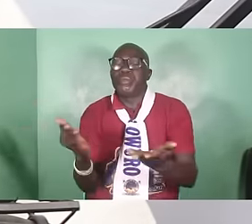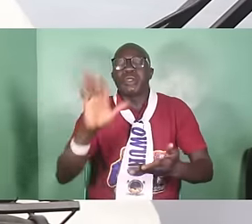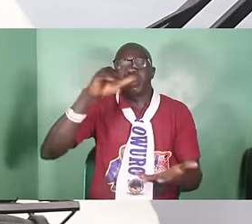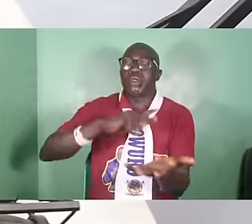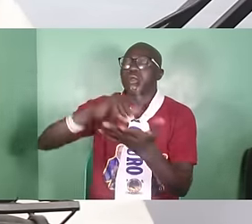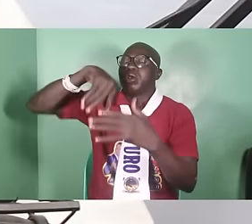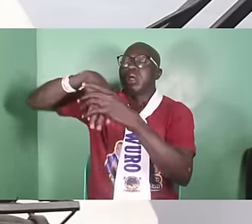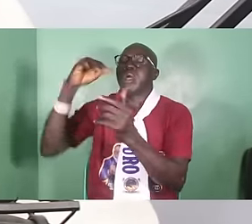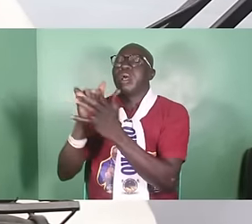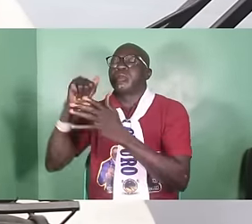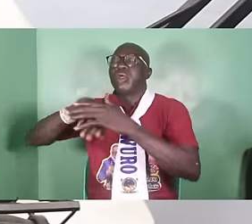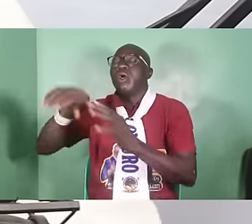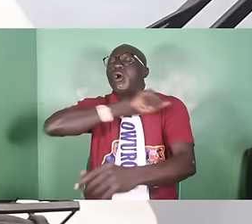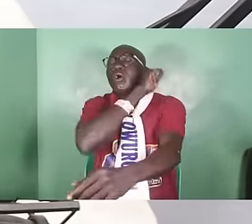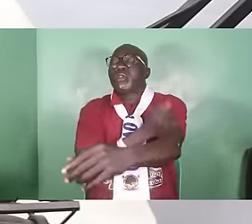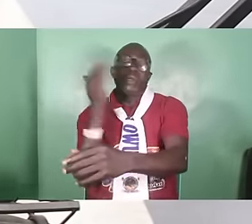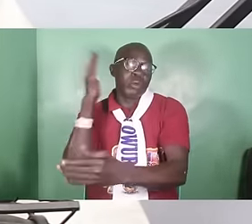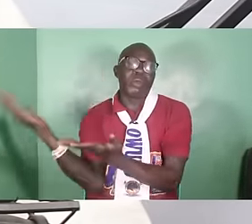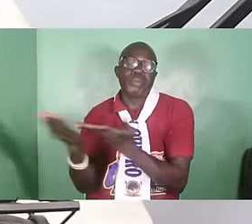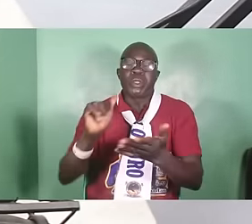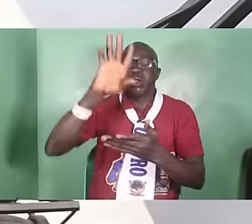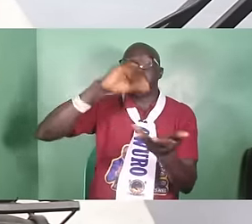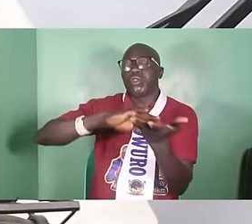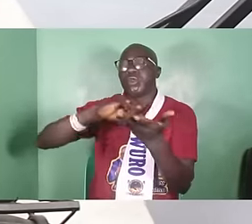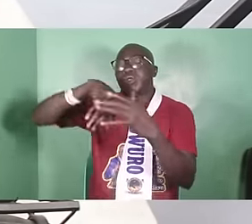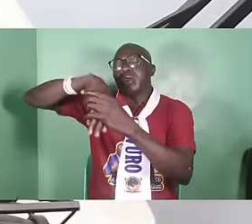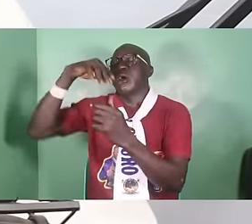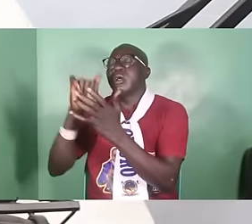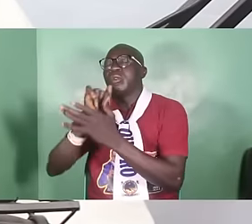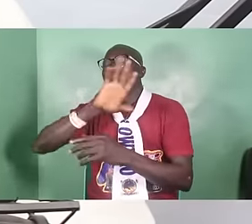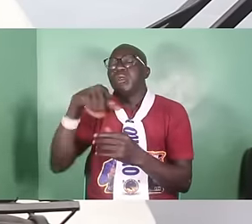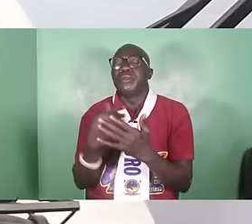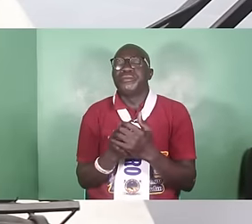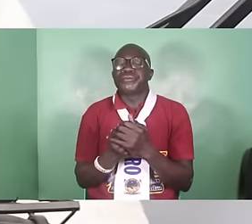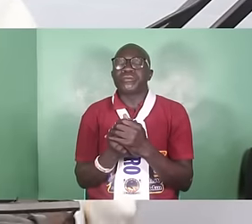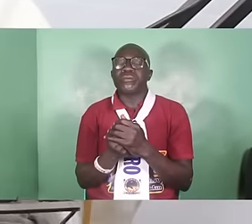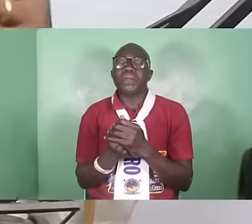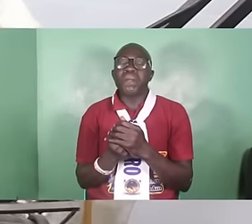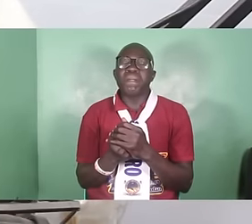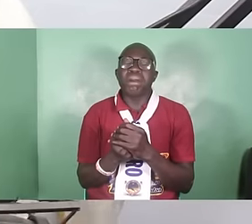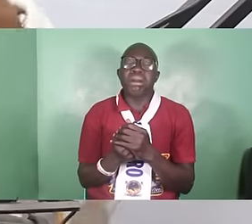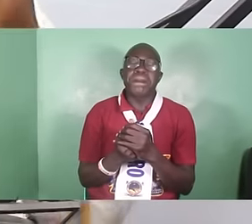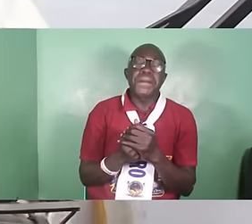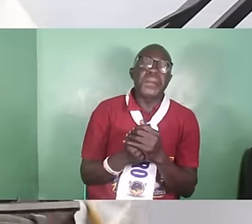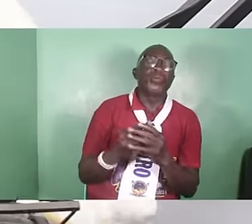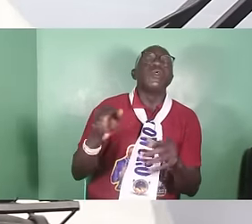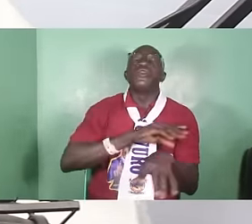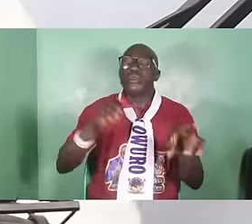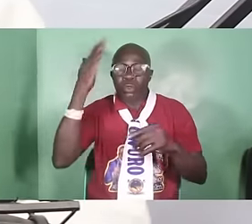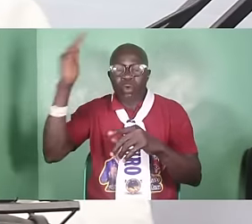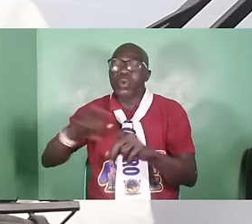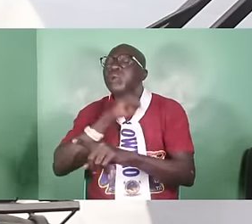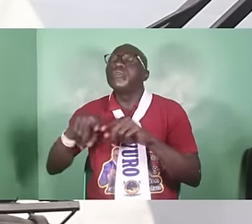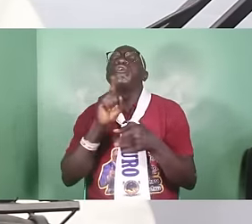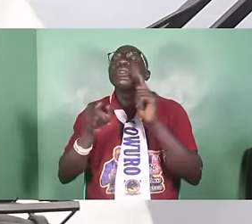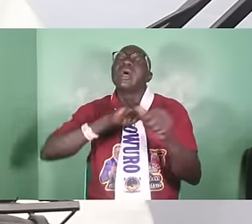jade. Ase agbogo re jade. Ah, omo pe pata mi ta fi so nipa awon mi ran woyi. You know when we were